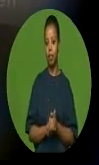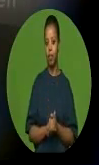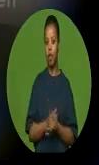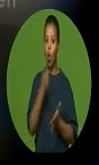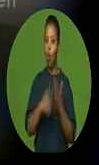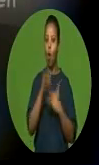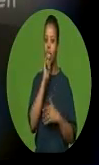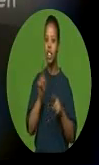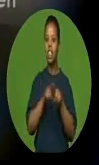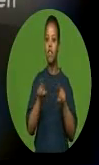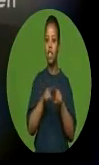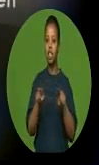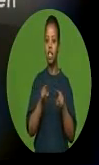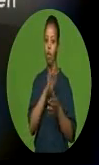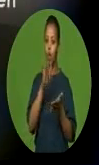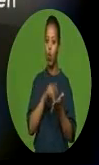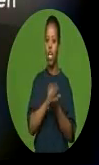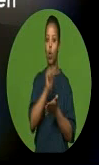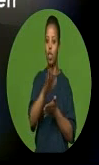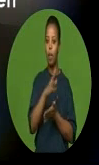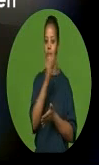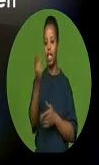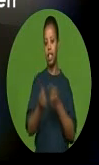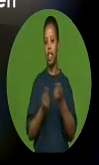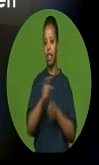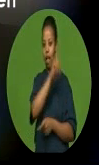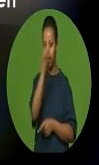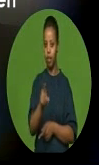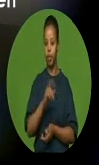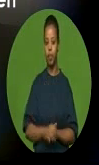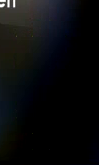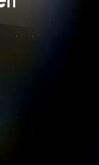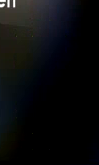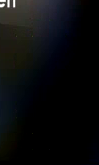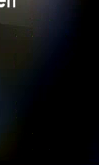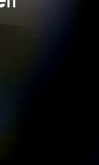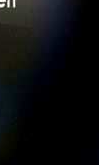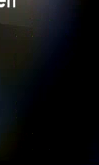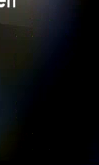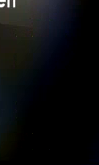What is the difference between consignment and sales?